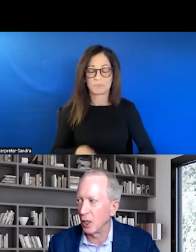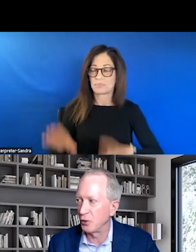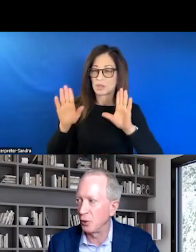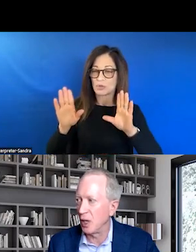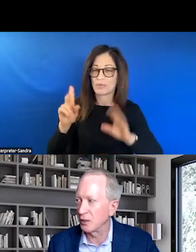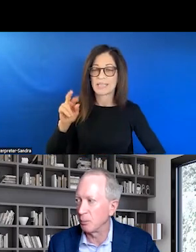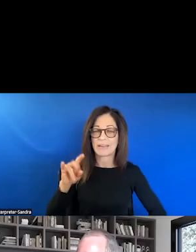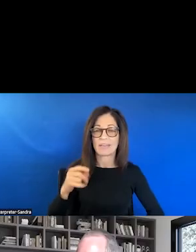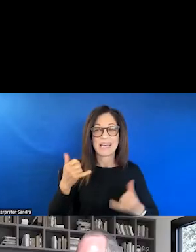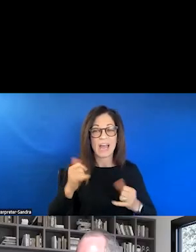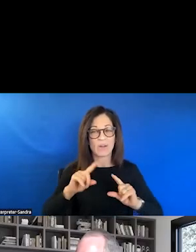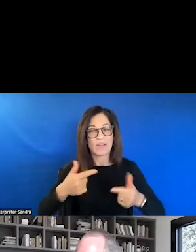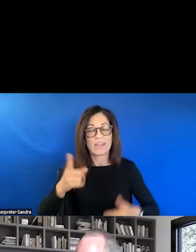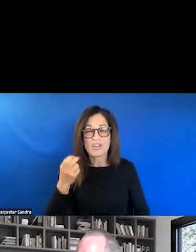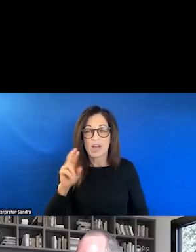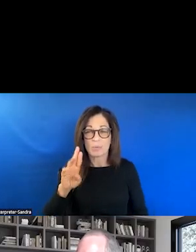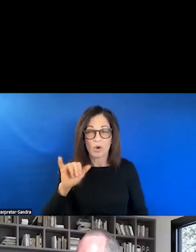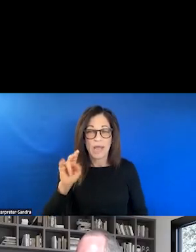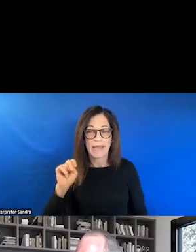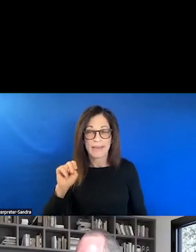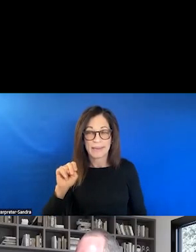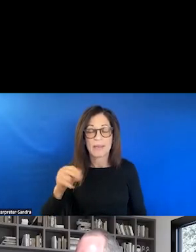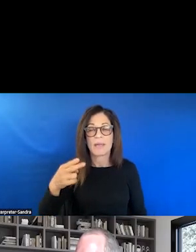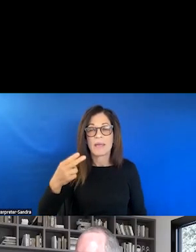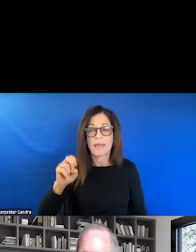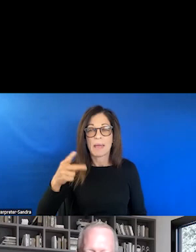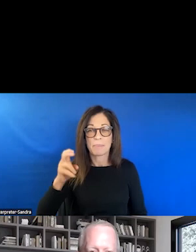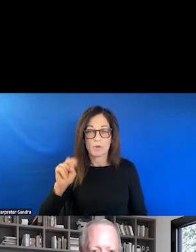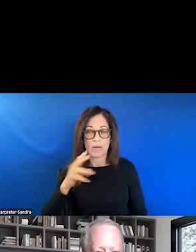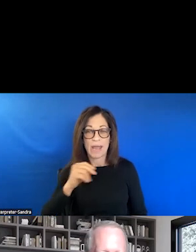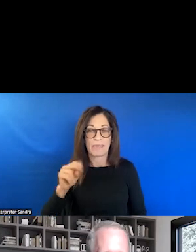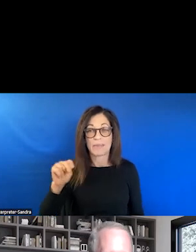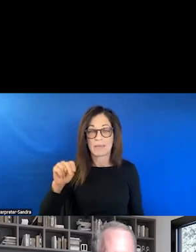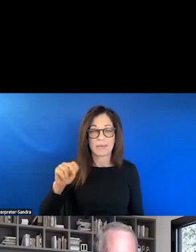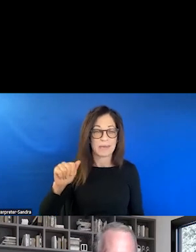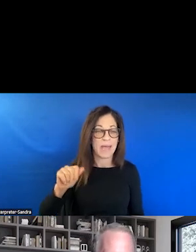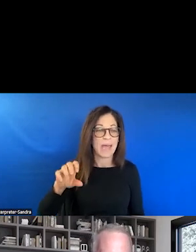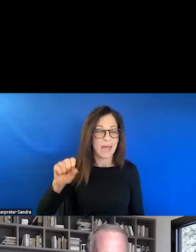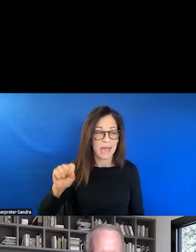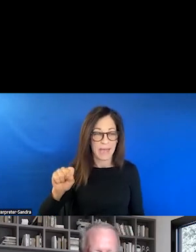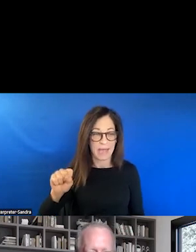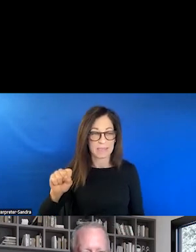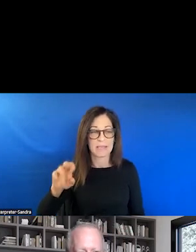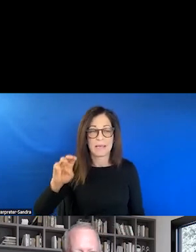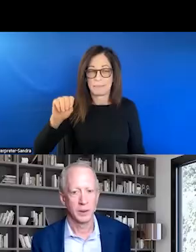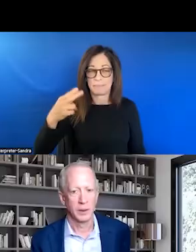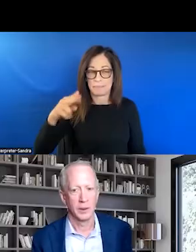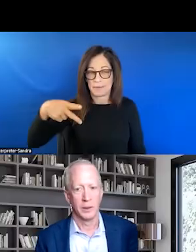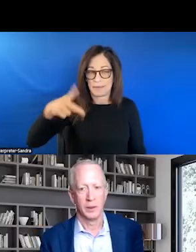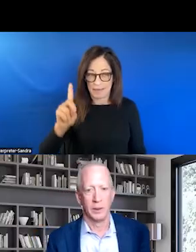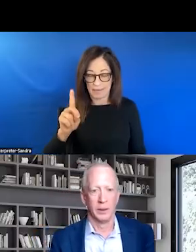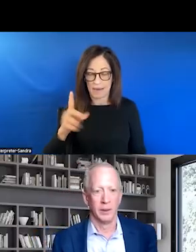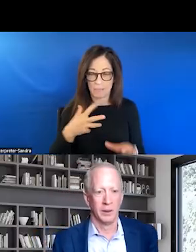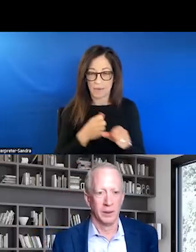let's go to Dr. Brian Hepburn and the Nashville update. Yeah, thanks, David. And just real quickly, thank you